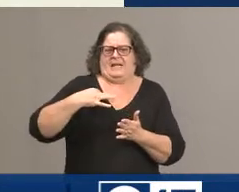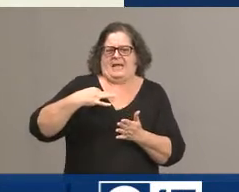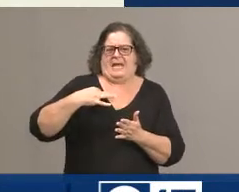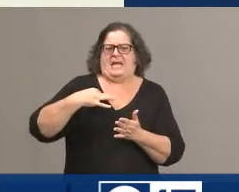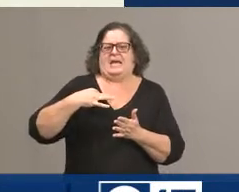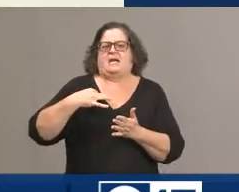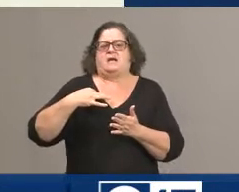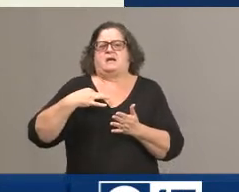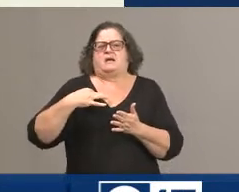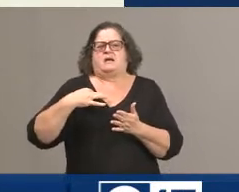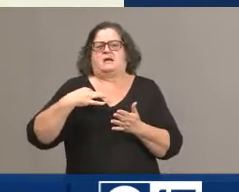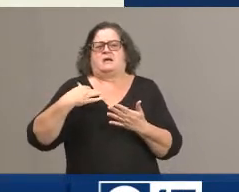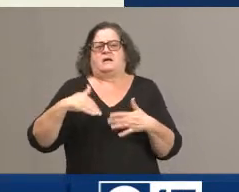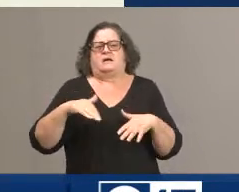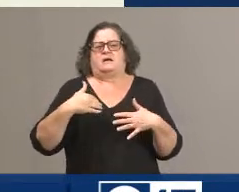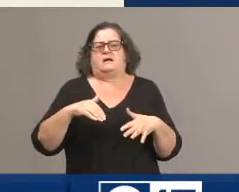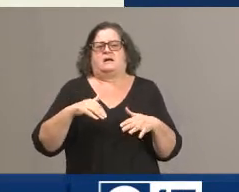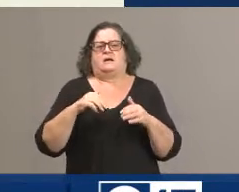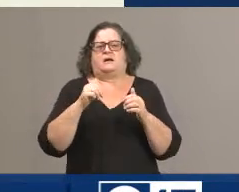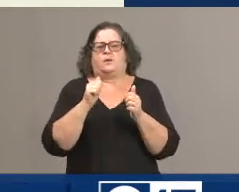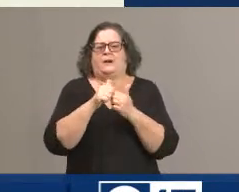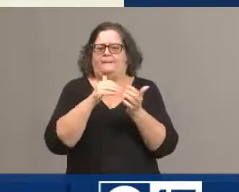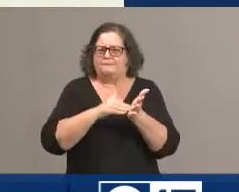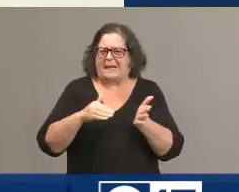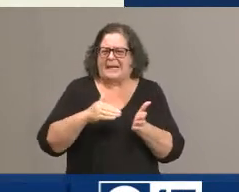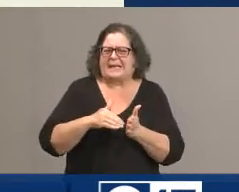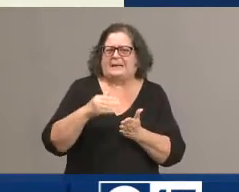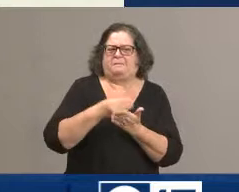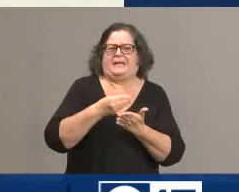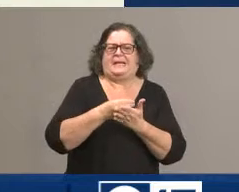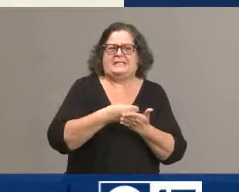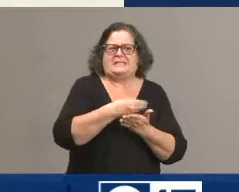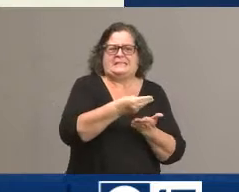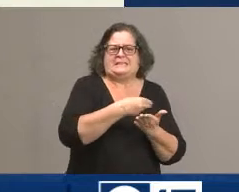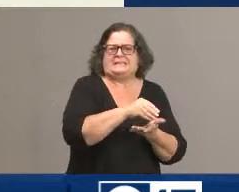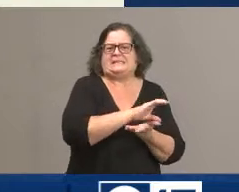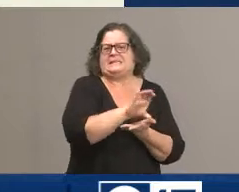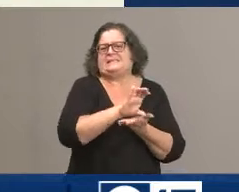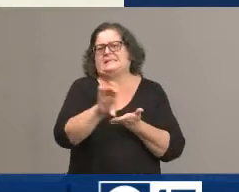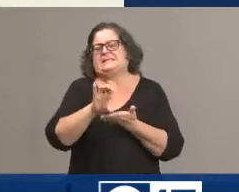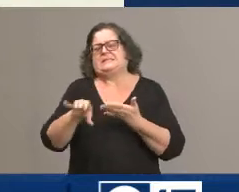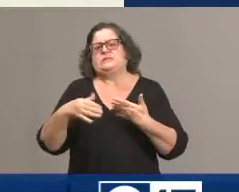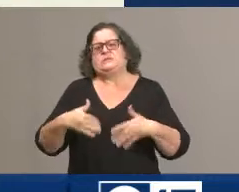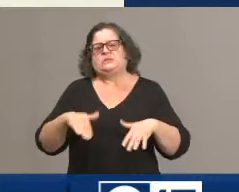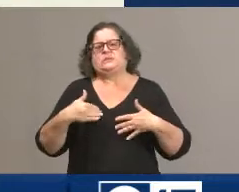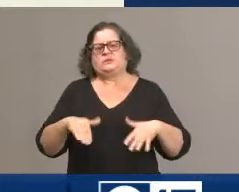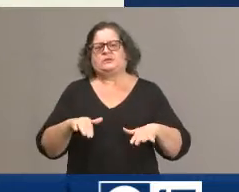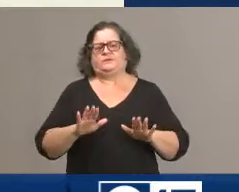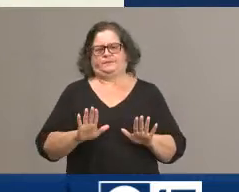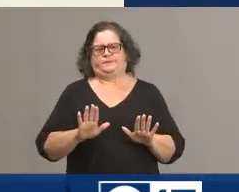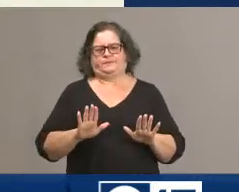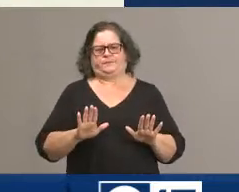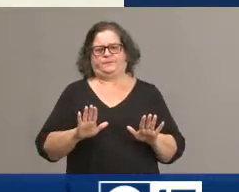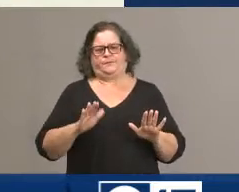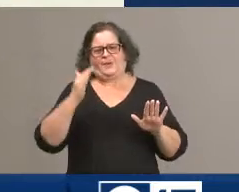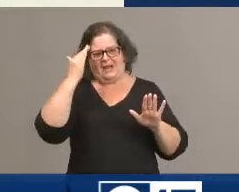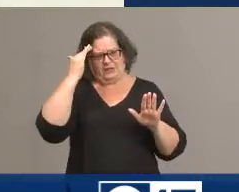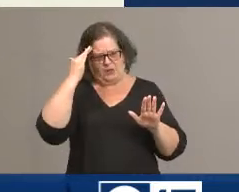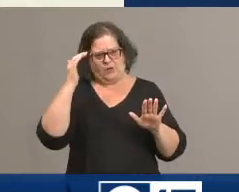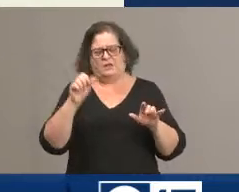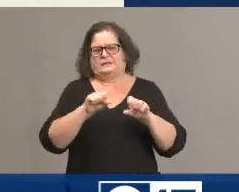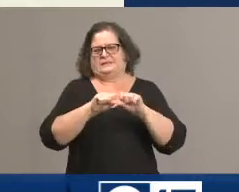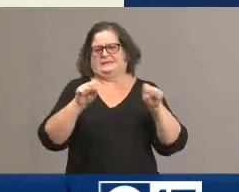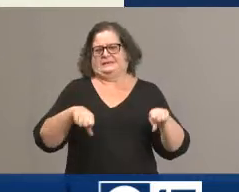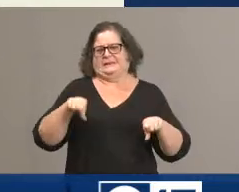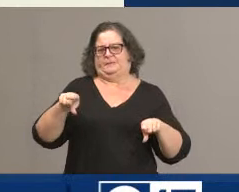dollars going out in assistance. I know that the system has not been perfect. It's needed computer resources